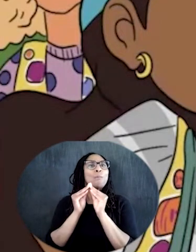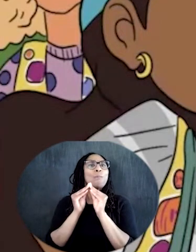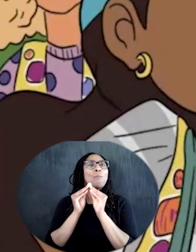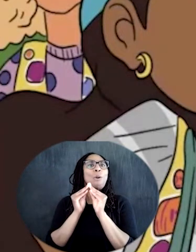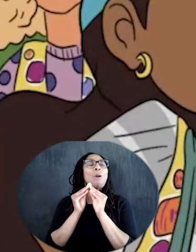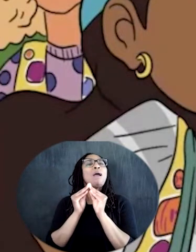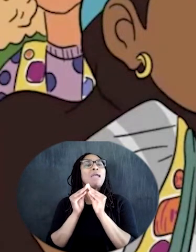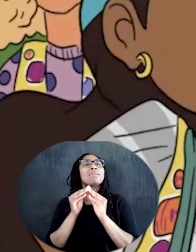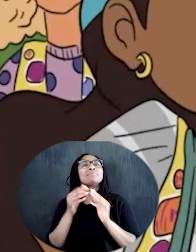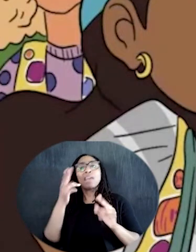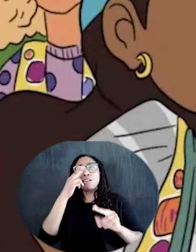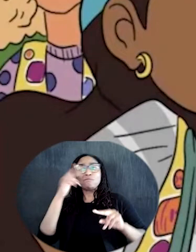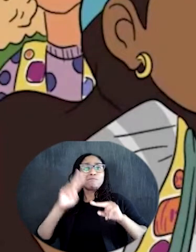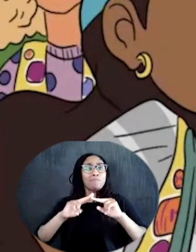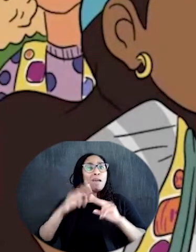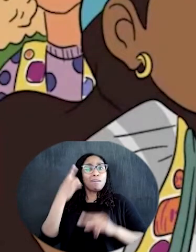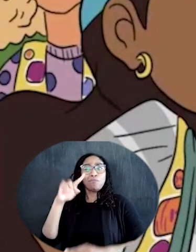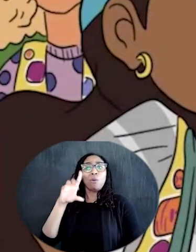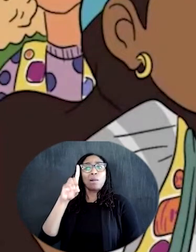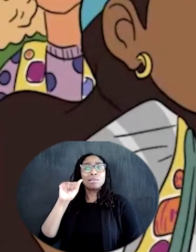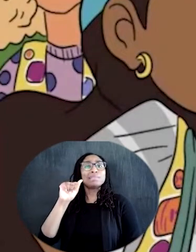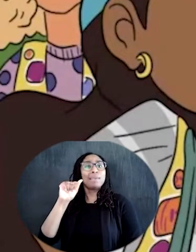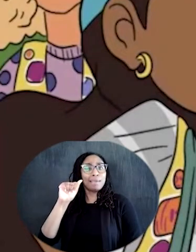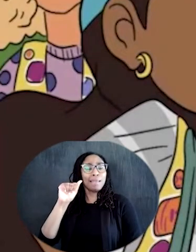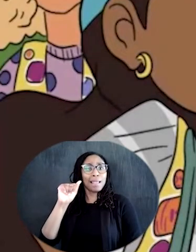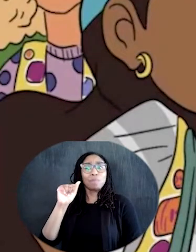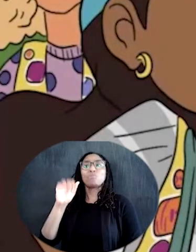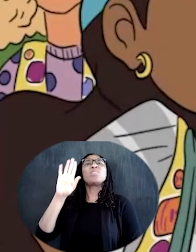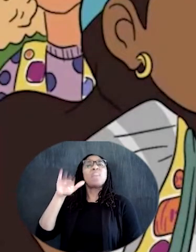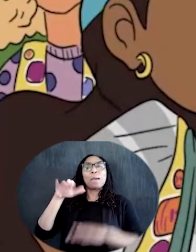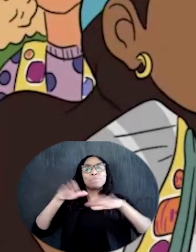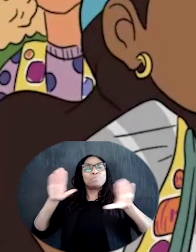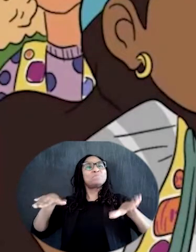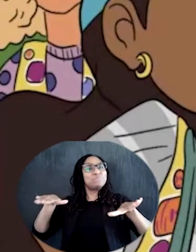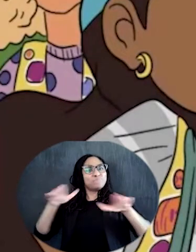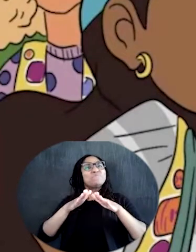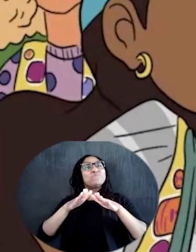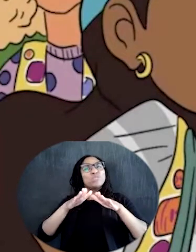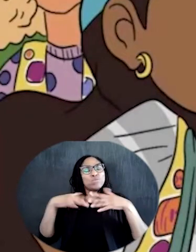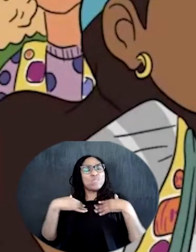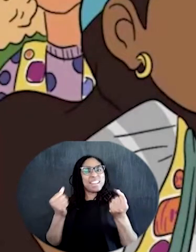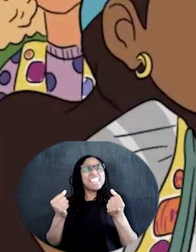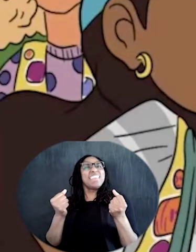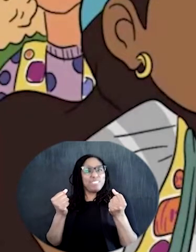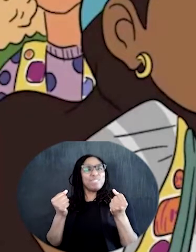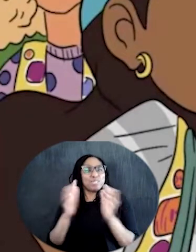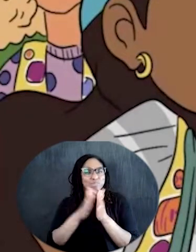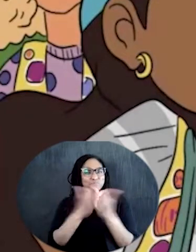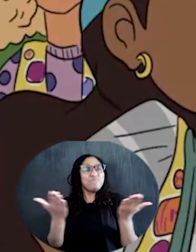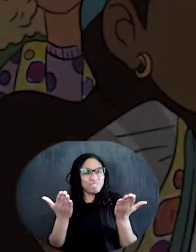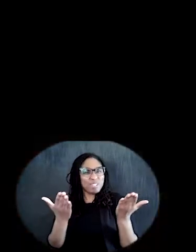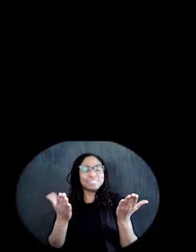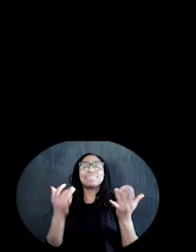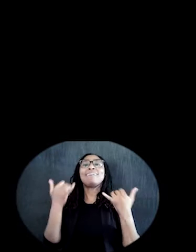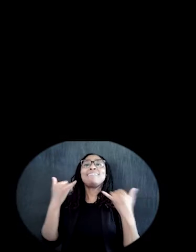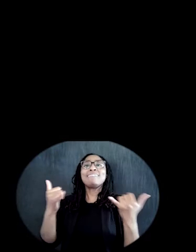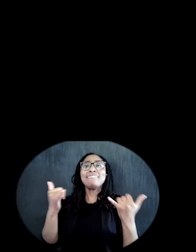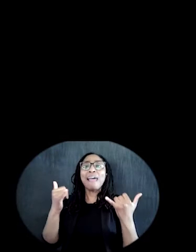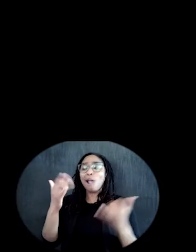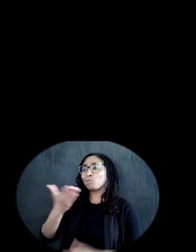Heals series. Now here's George to close this out. Bye-bye.